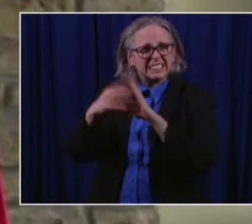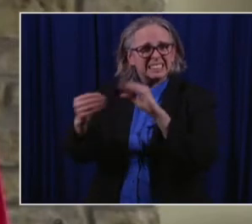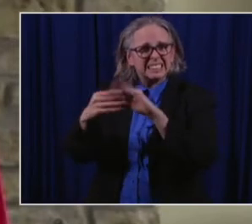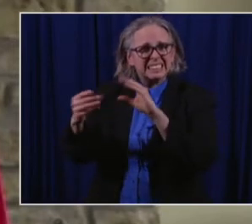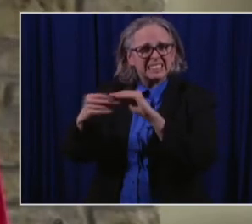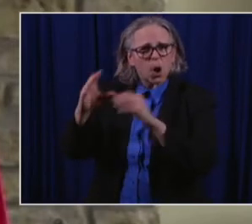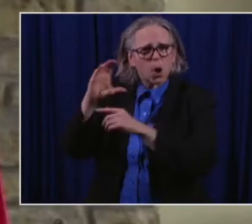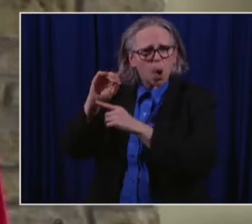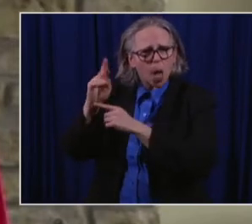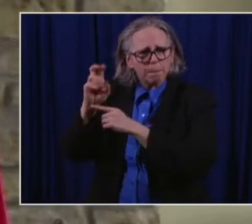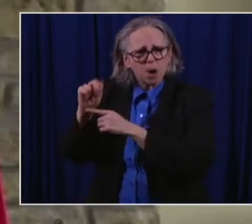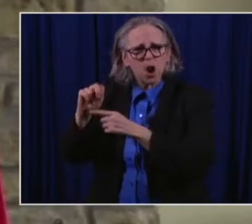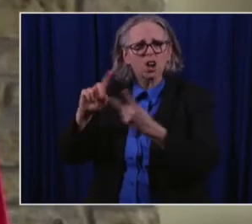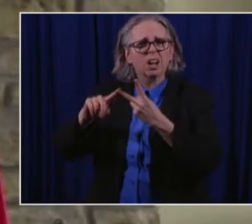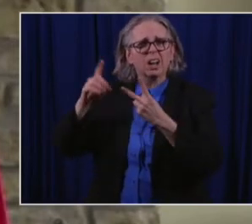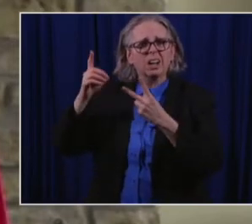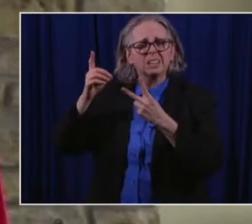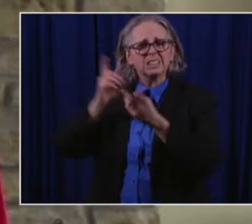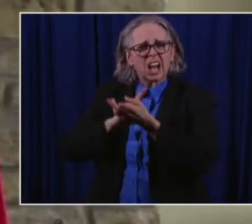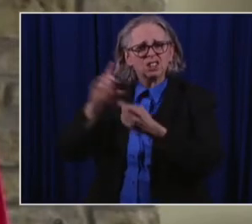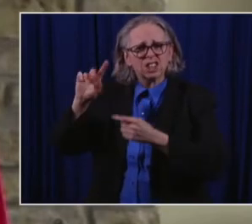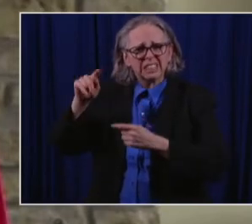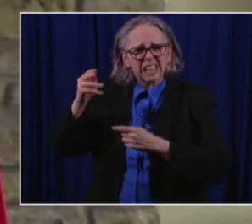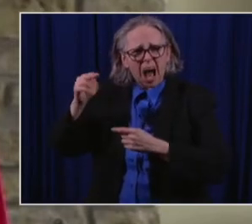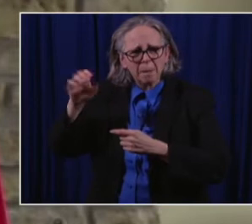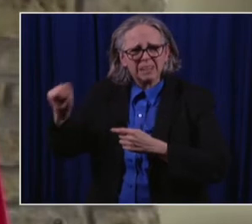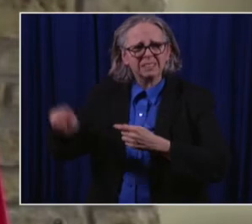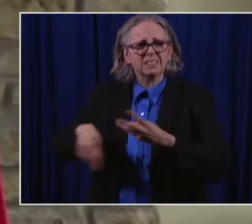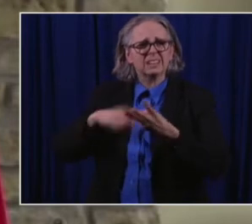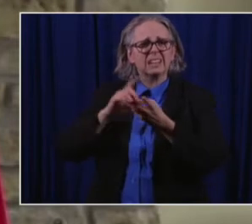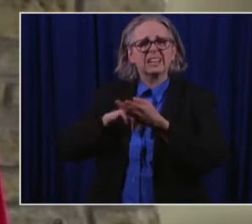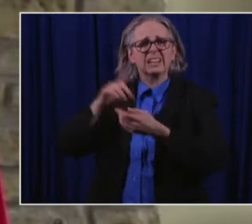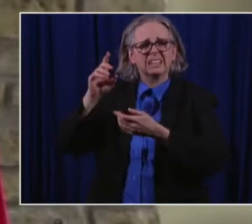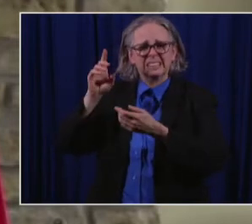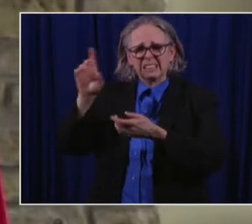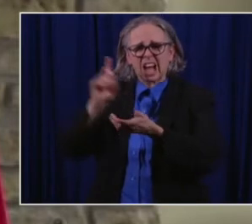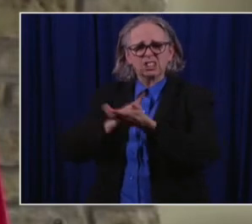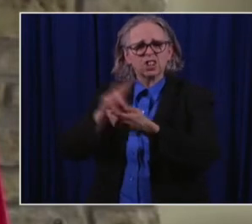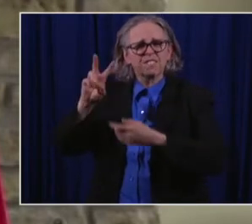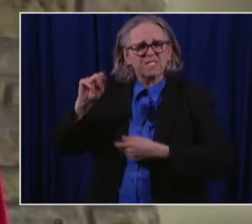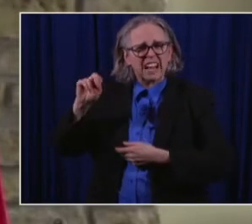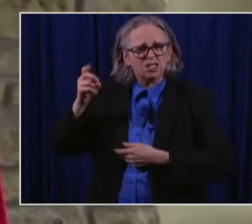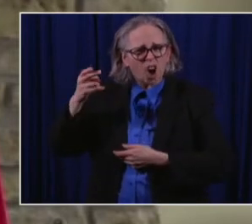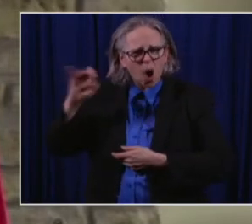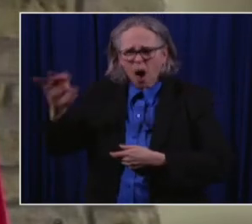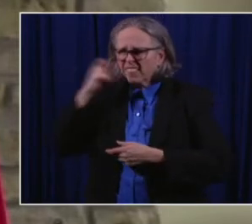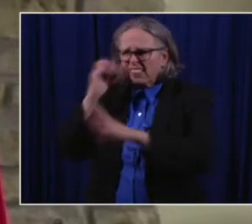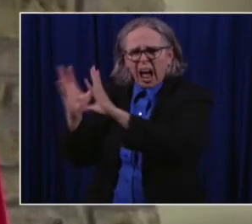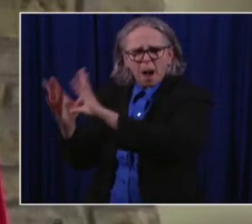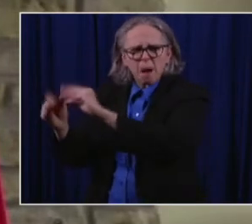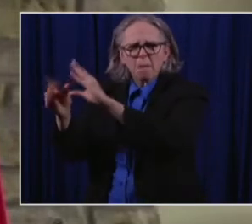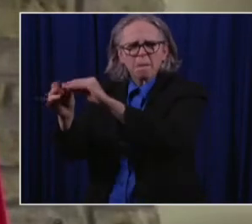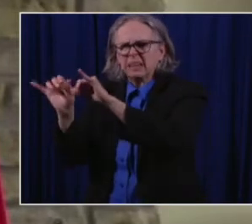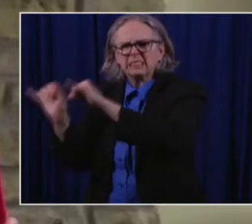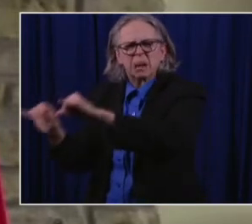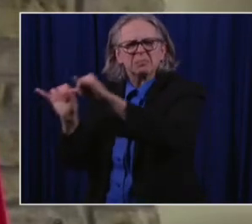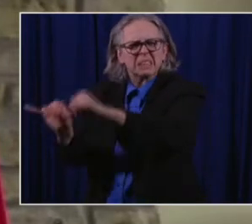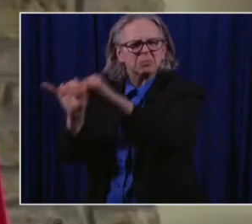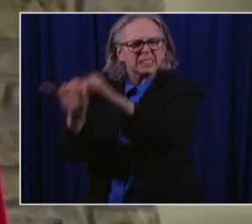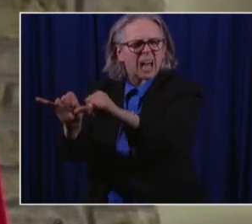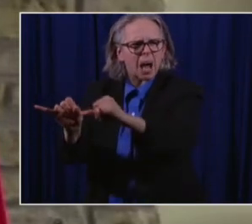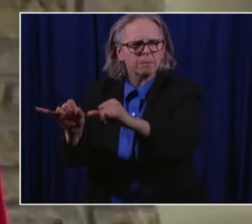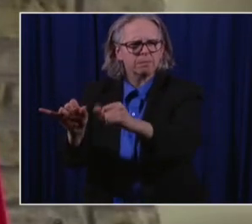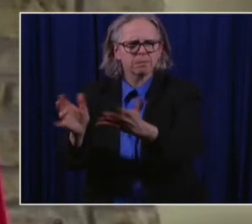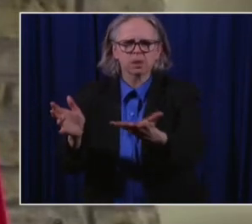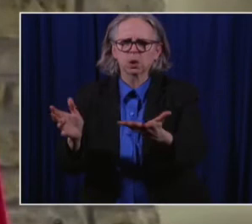Vanderhoff, today is a pretty simple message. Stay home. Go to